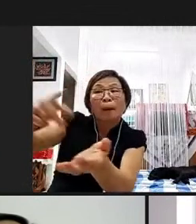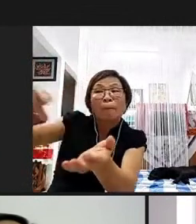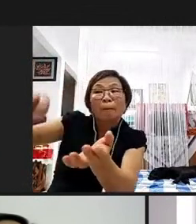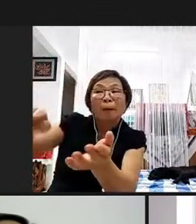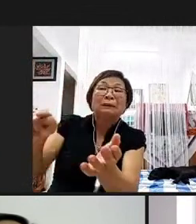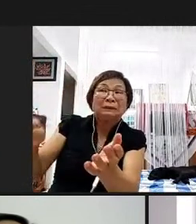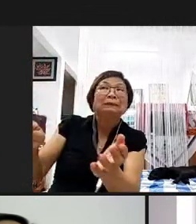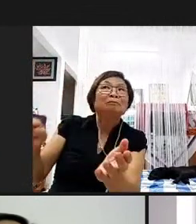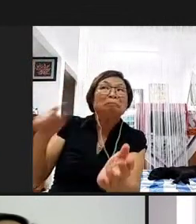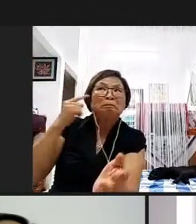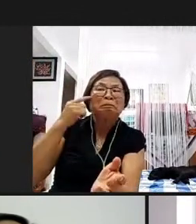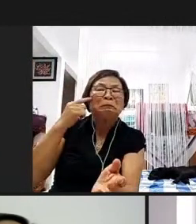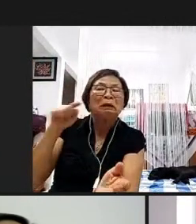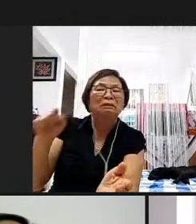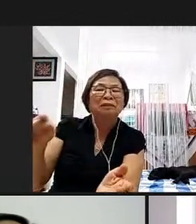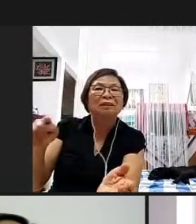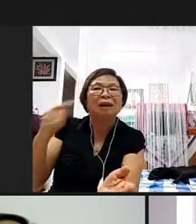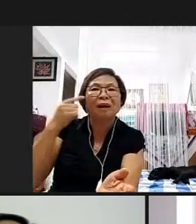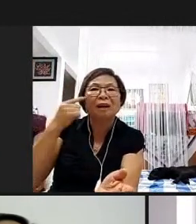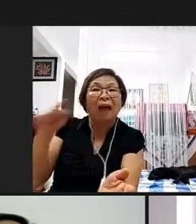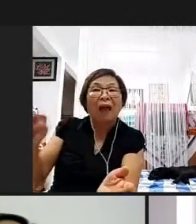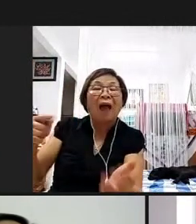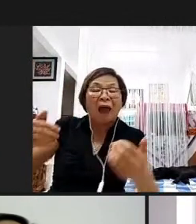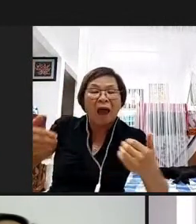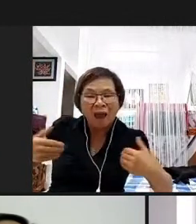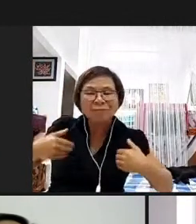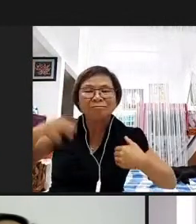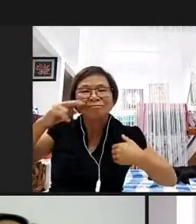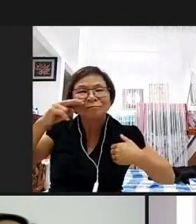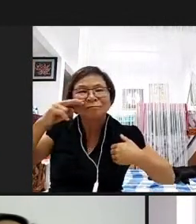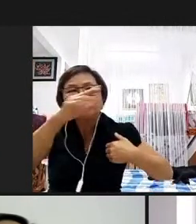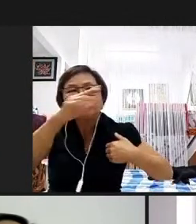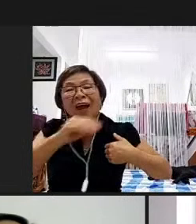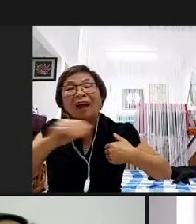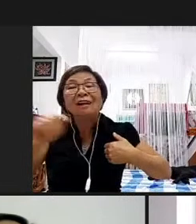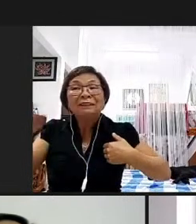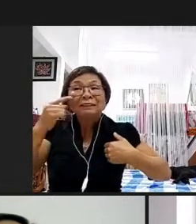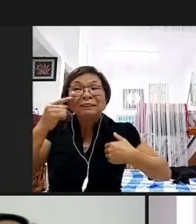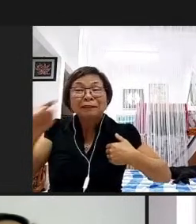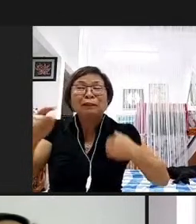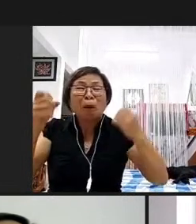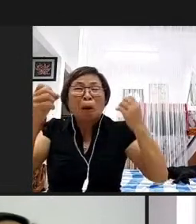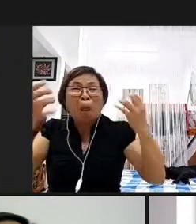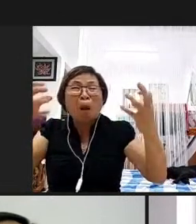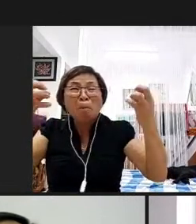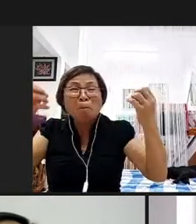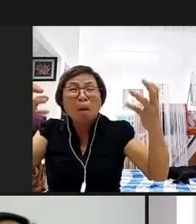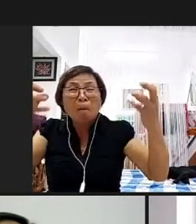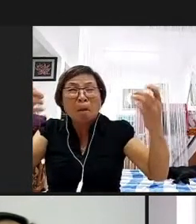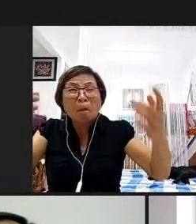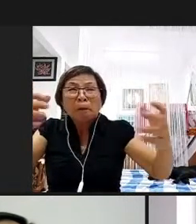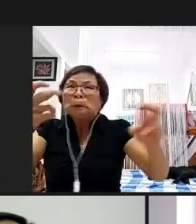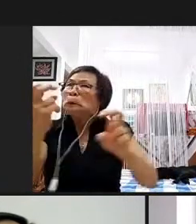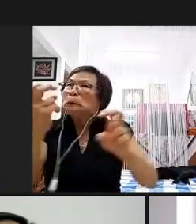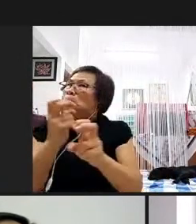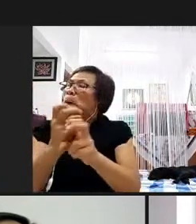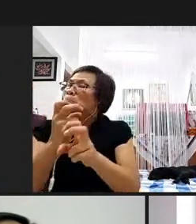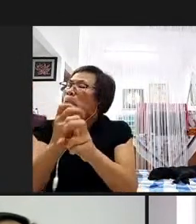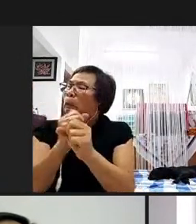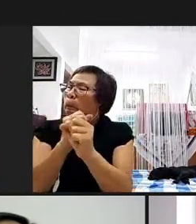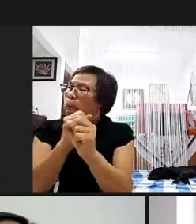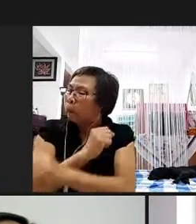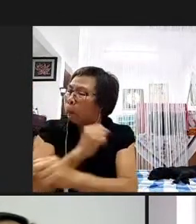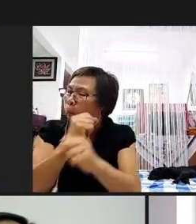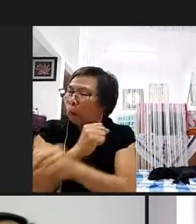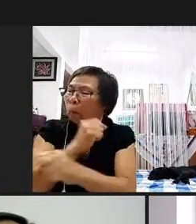I think he will be, he has seen and will be seeing a lot of challenging